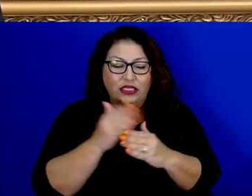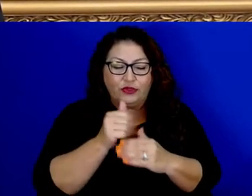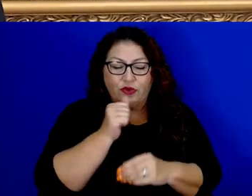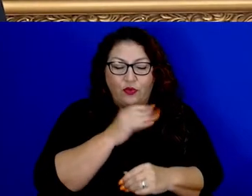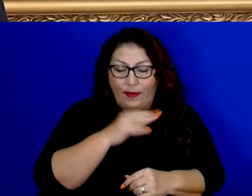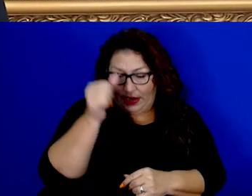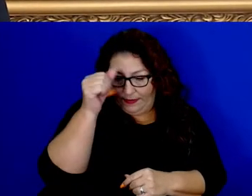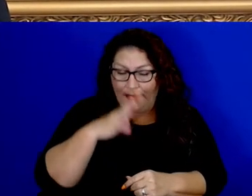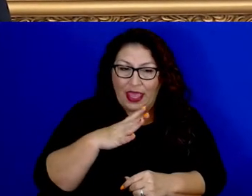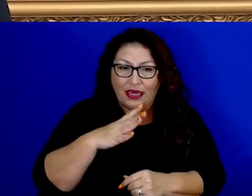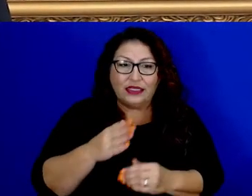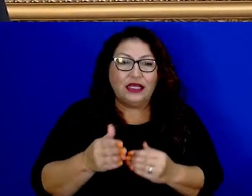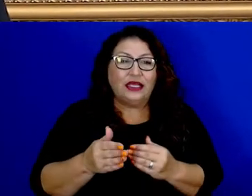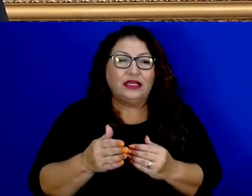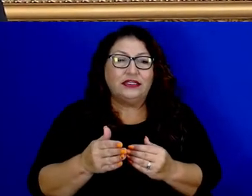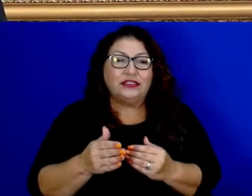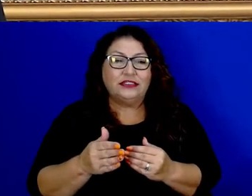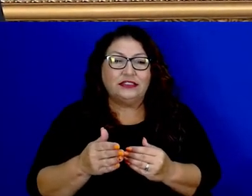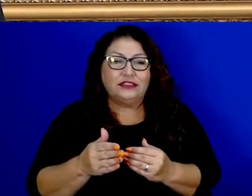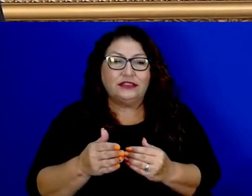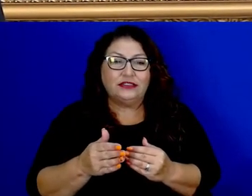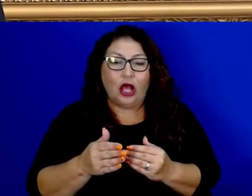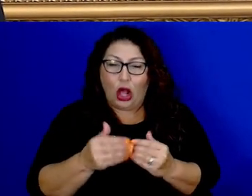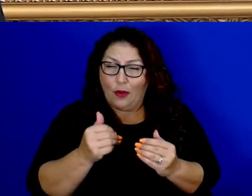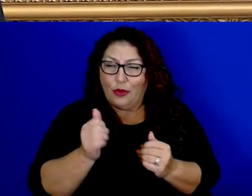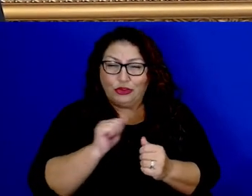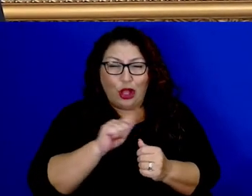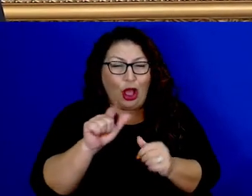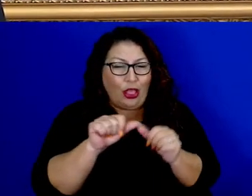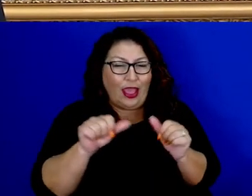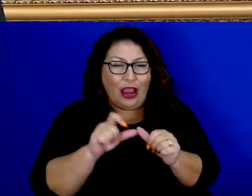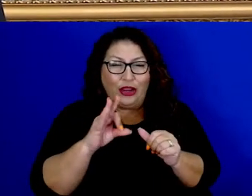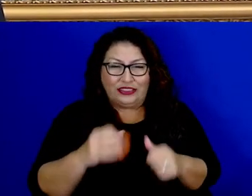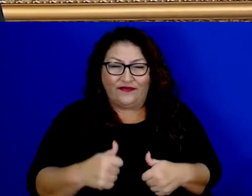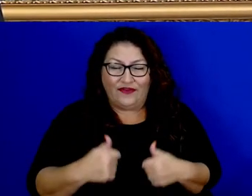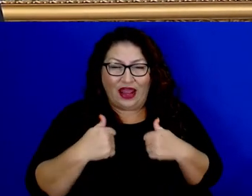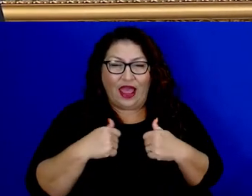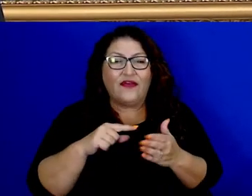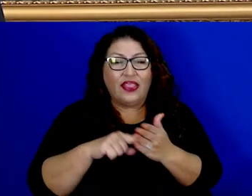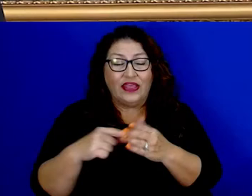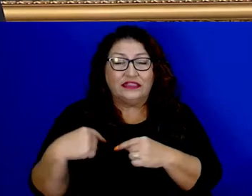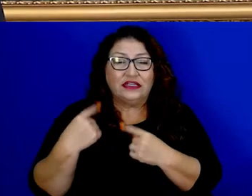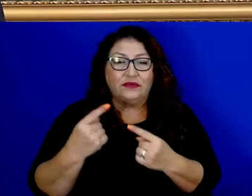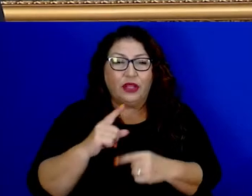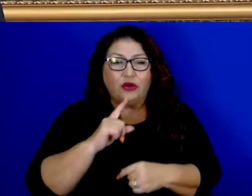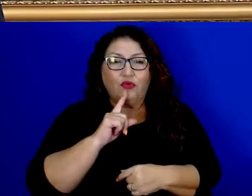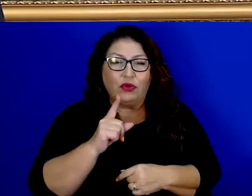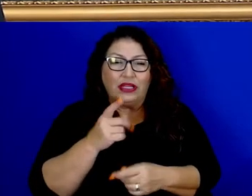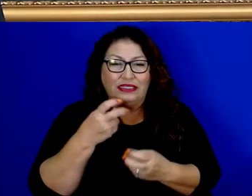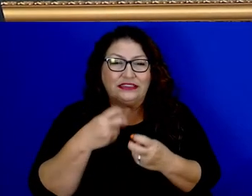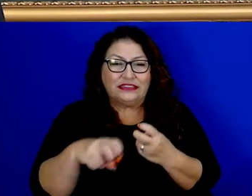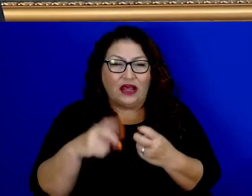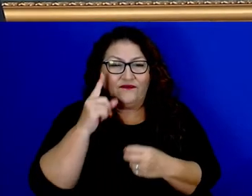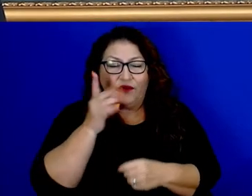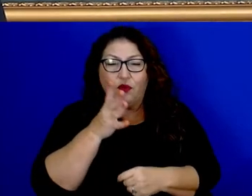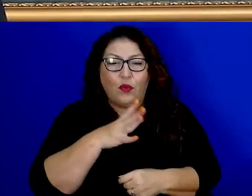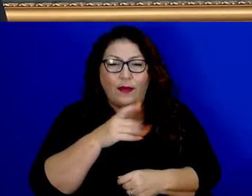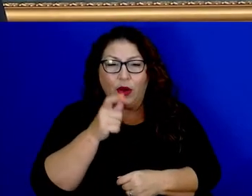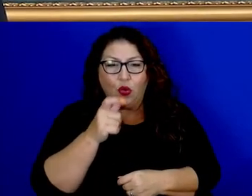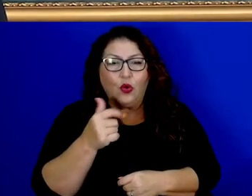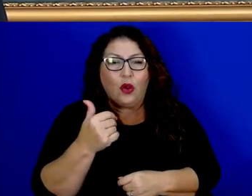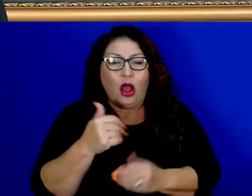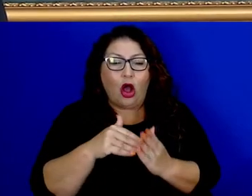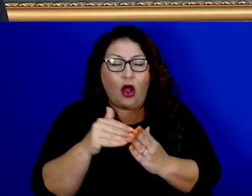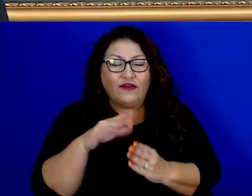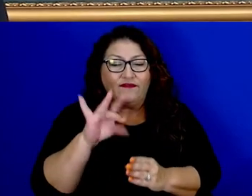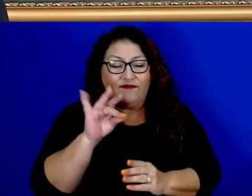all areas of life. This has been particularly tough on women who have often found themselves